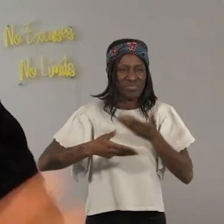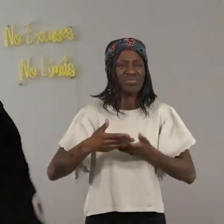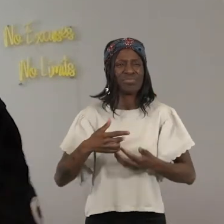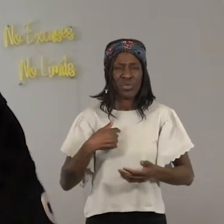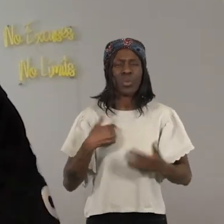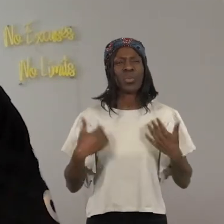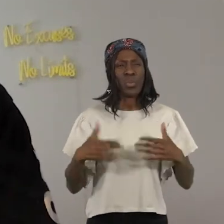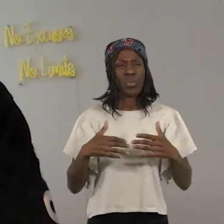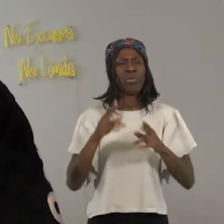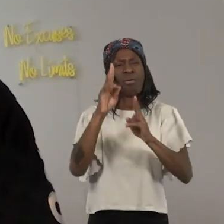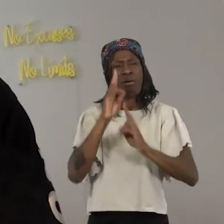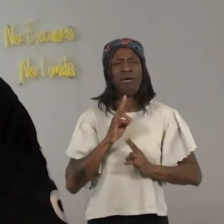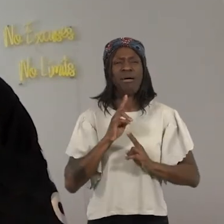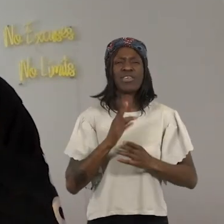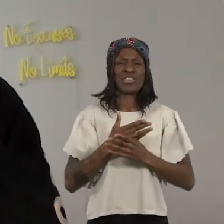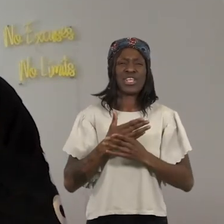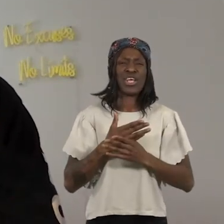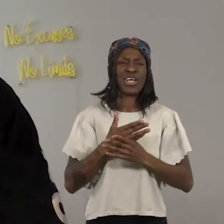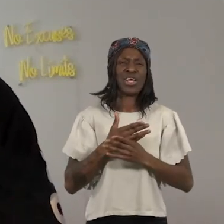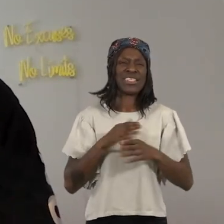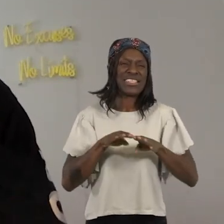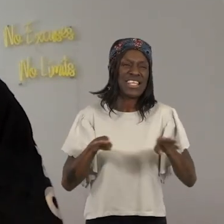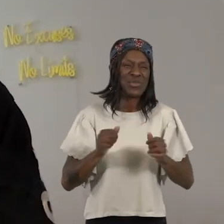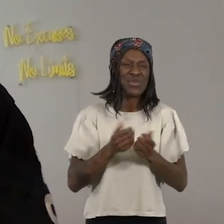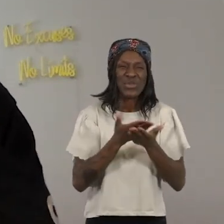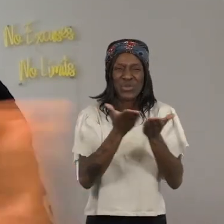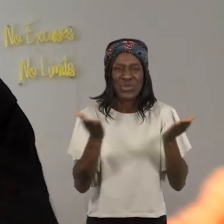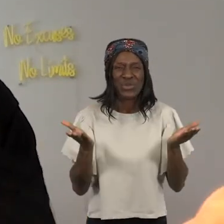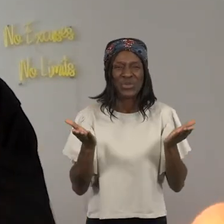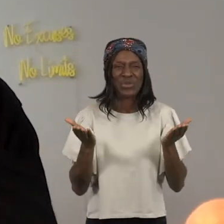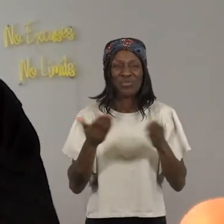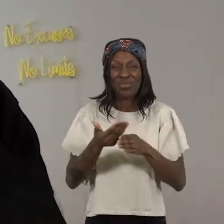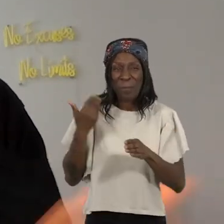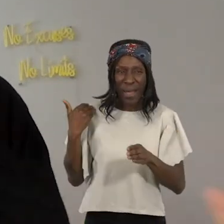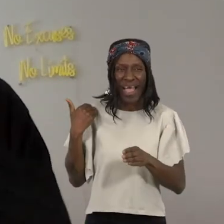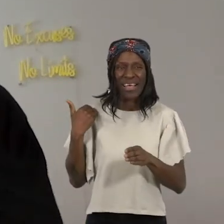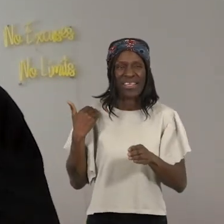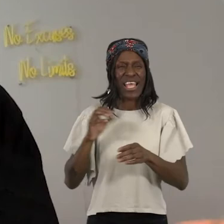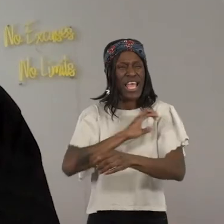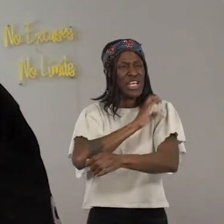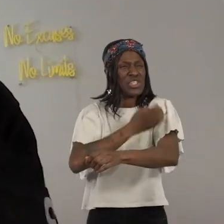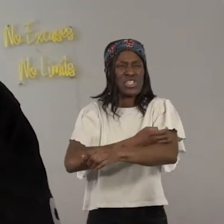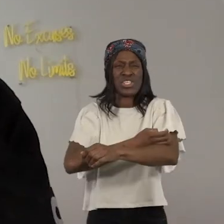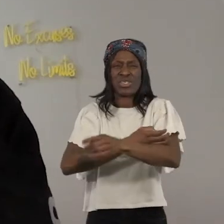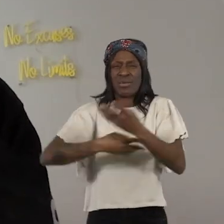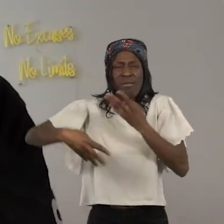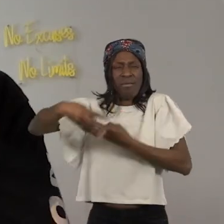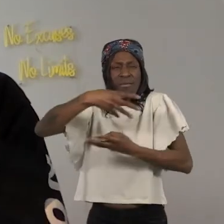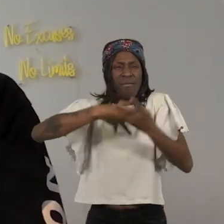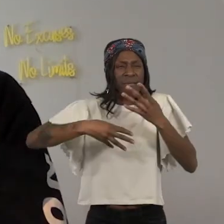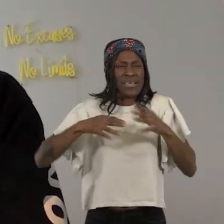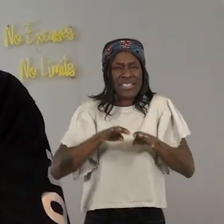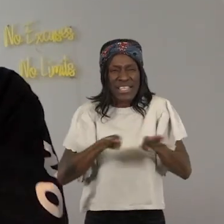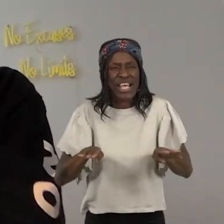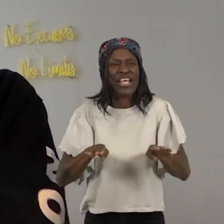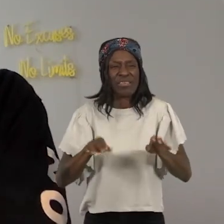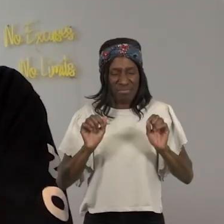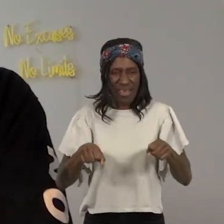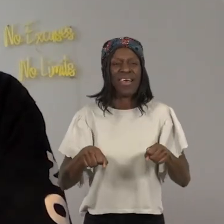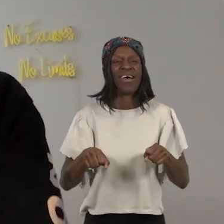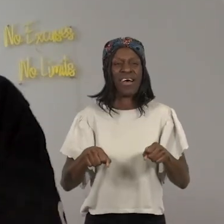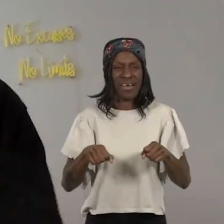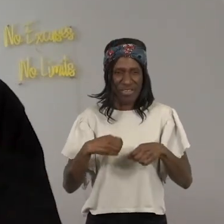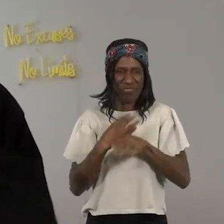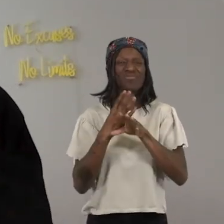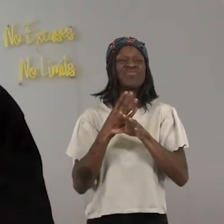waves, and I've had the honor to share the stage with you in the past, and that energy that you bring on